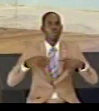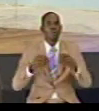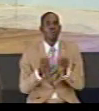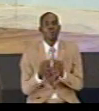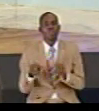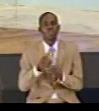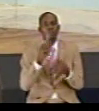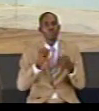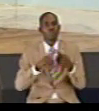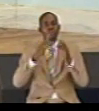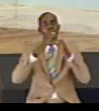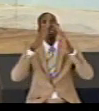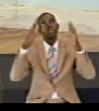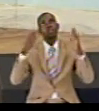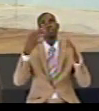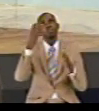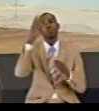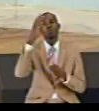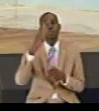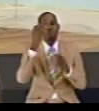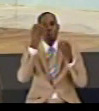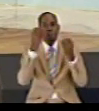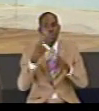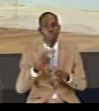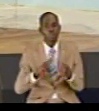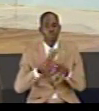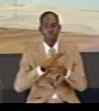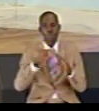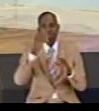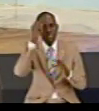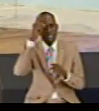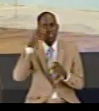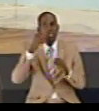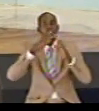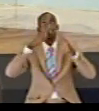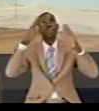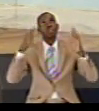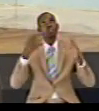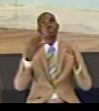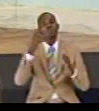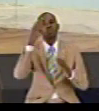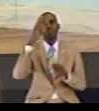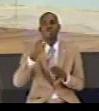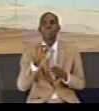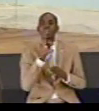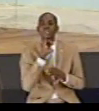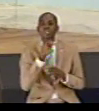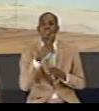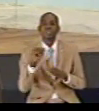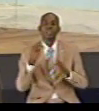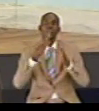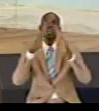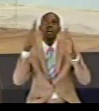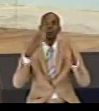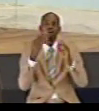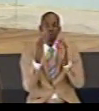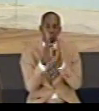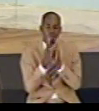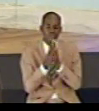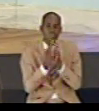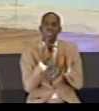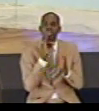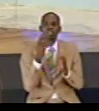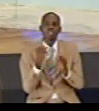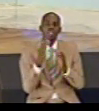people do not understand. The house of God is the house of prayer. The house of God is where we come to